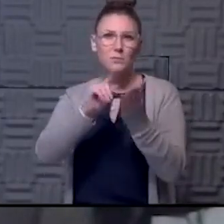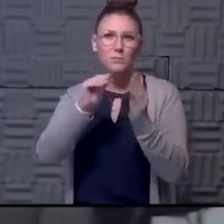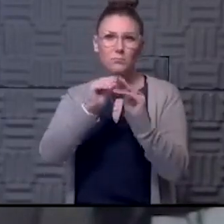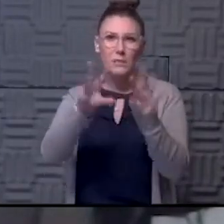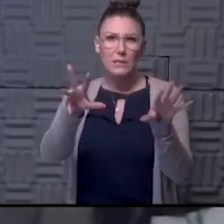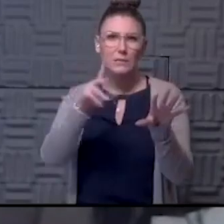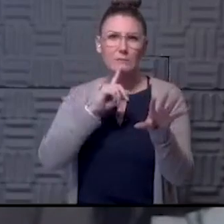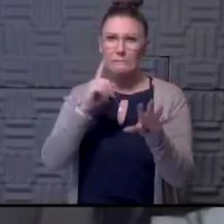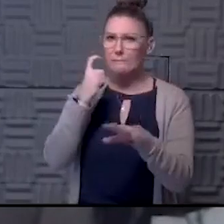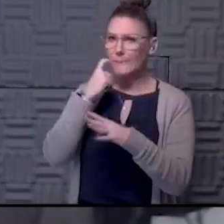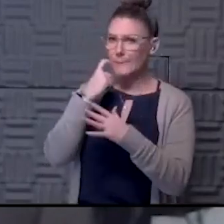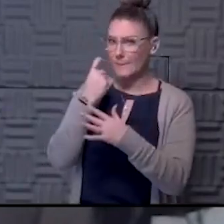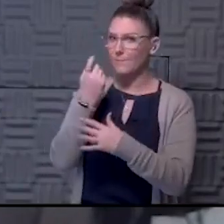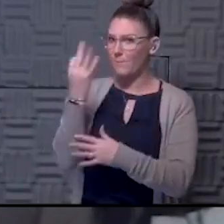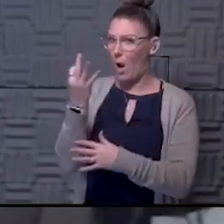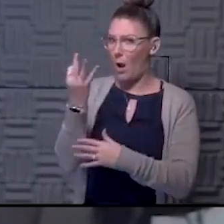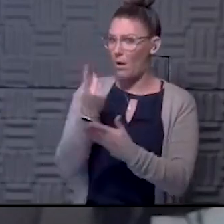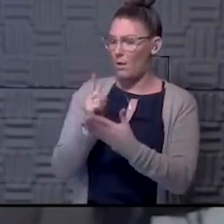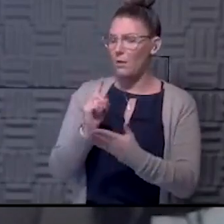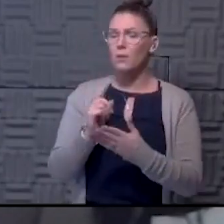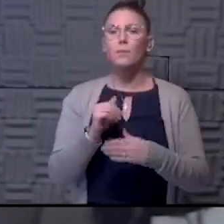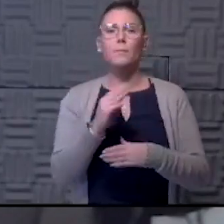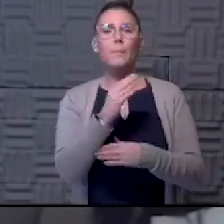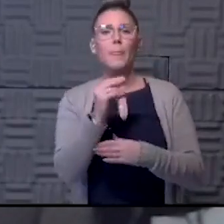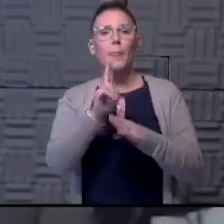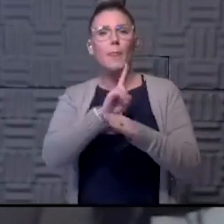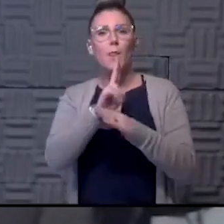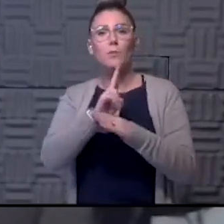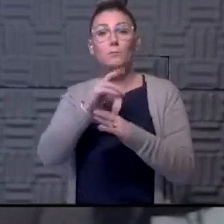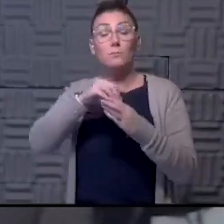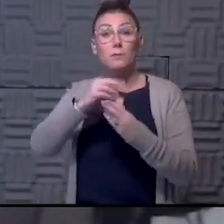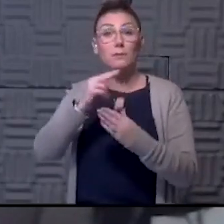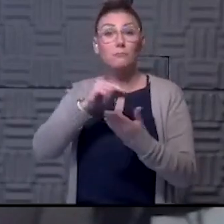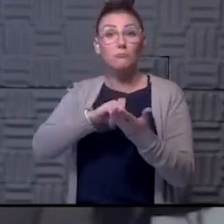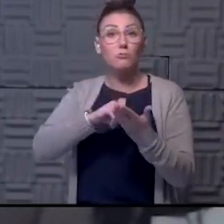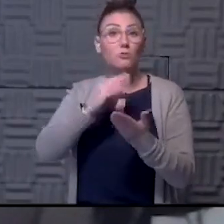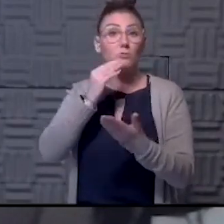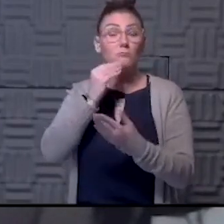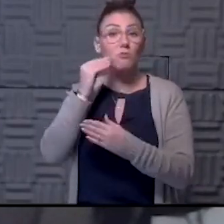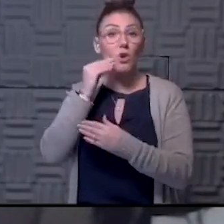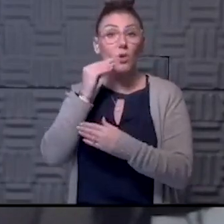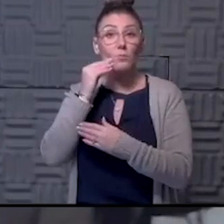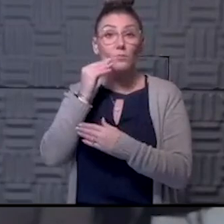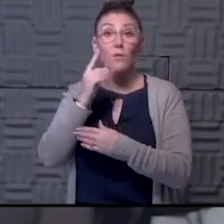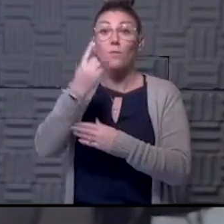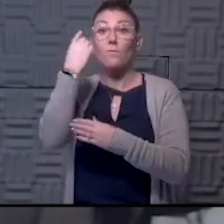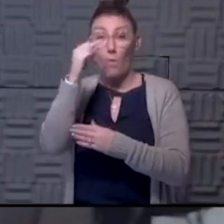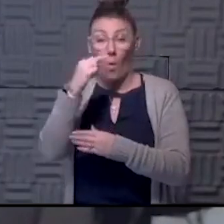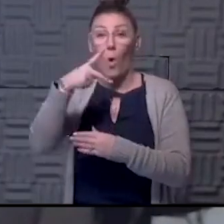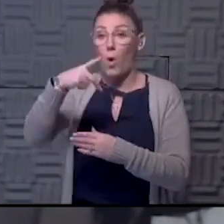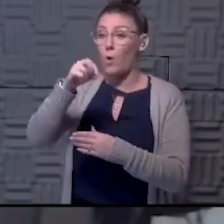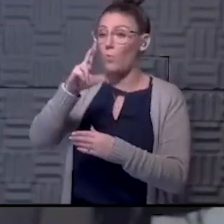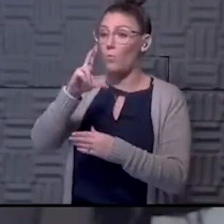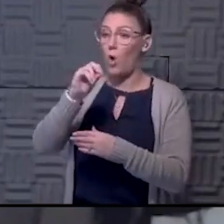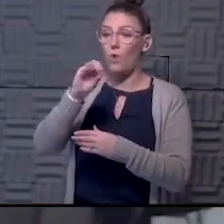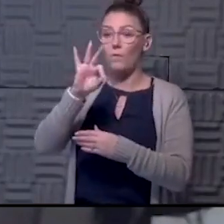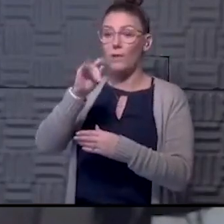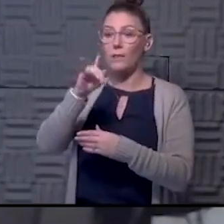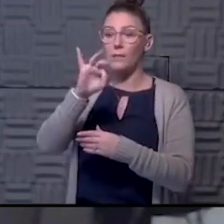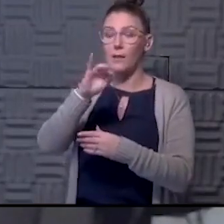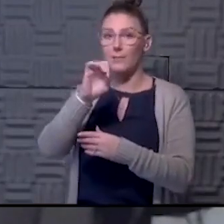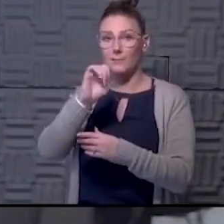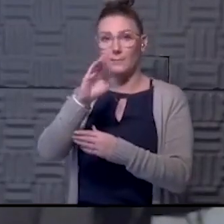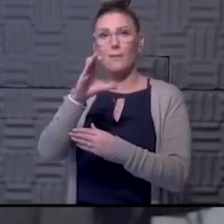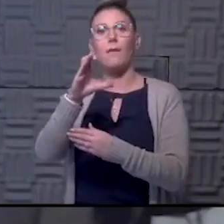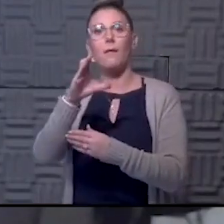recent. And they were using it in nursing homes as a prophylactic, actually. And this is very, very recent,